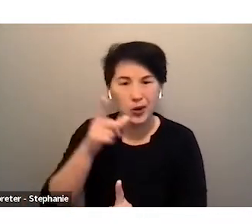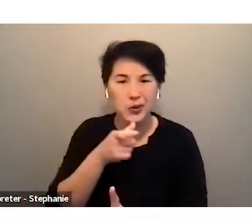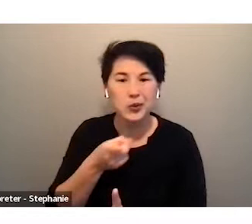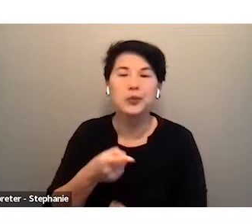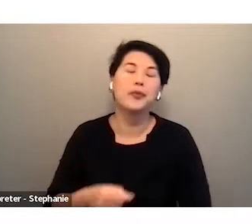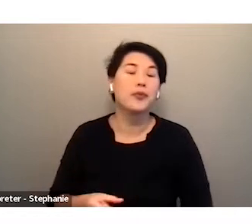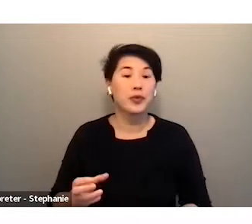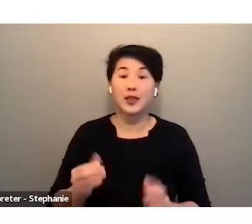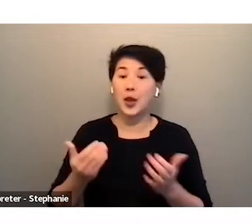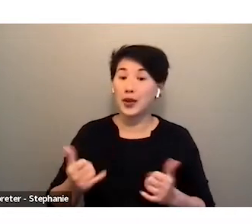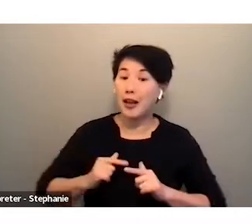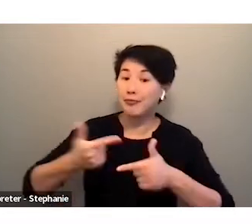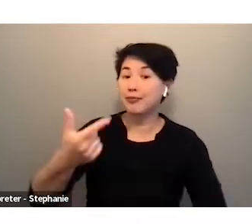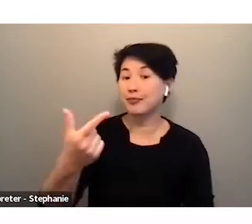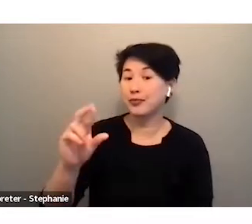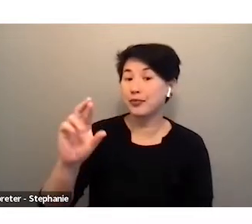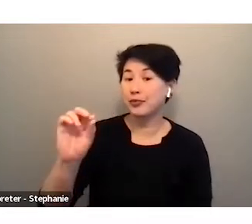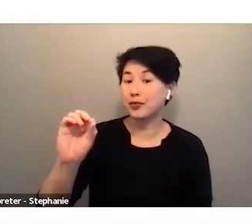ado, Gordon, I'm gonna pass it to you.